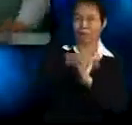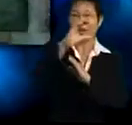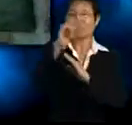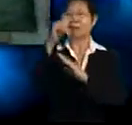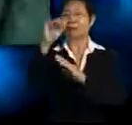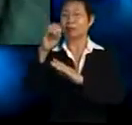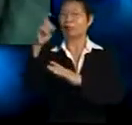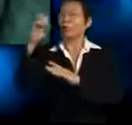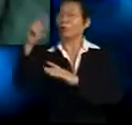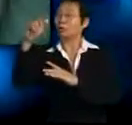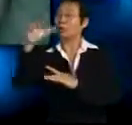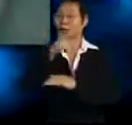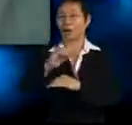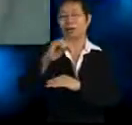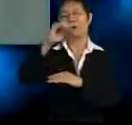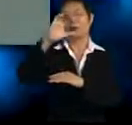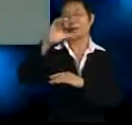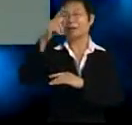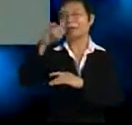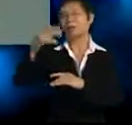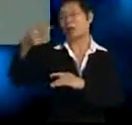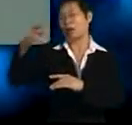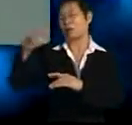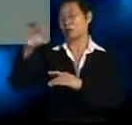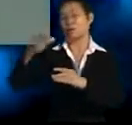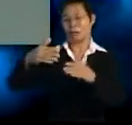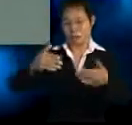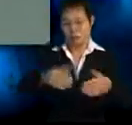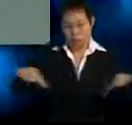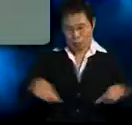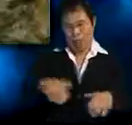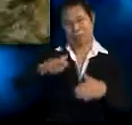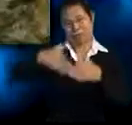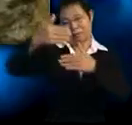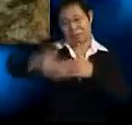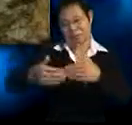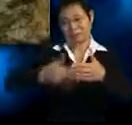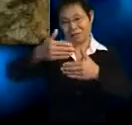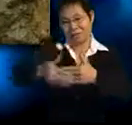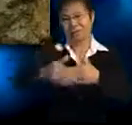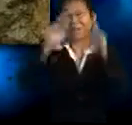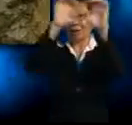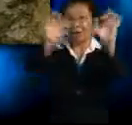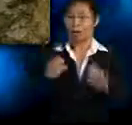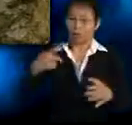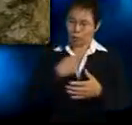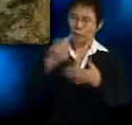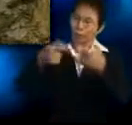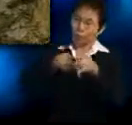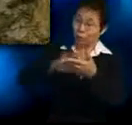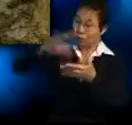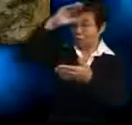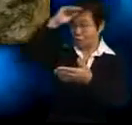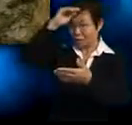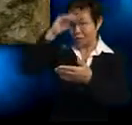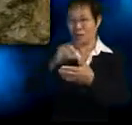oxide and calcium hydroxide by conducting our next experiment. We will also study the